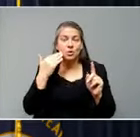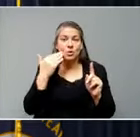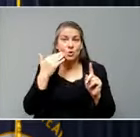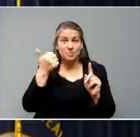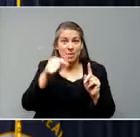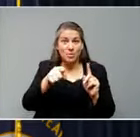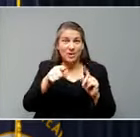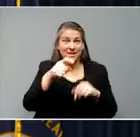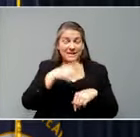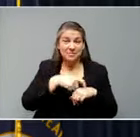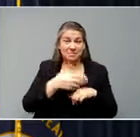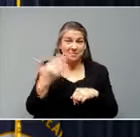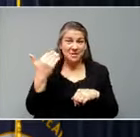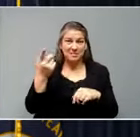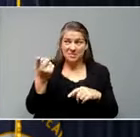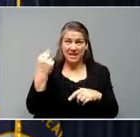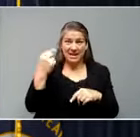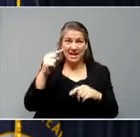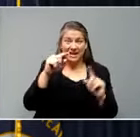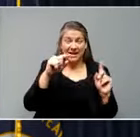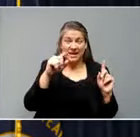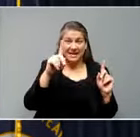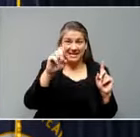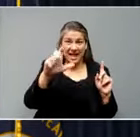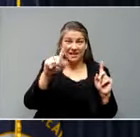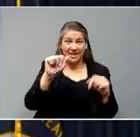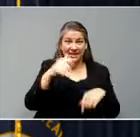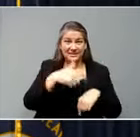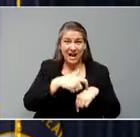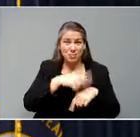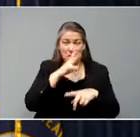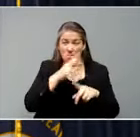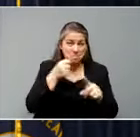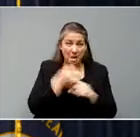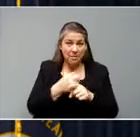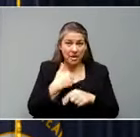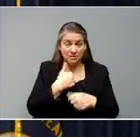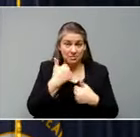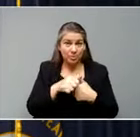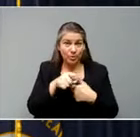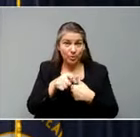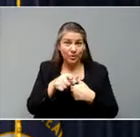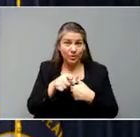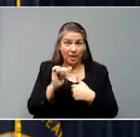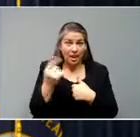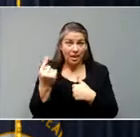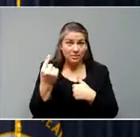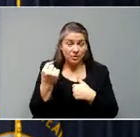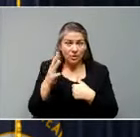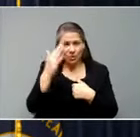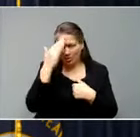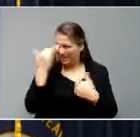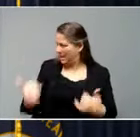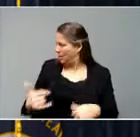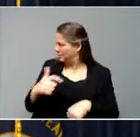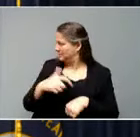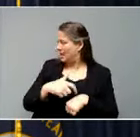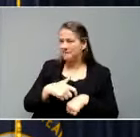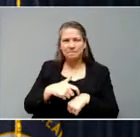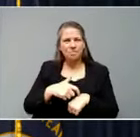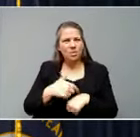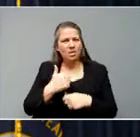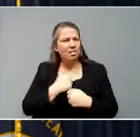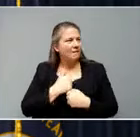so hard. And folks, we're entering a time where we really like to get together and be close inside. And that's